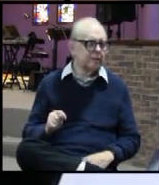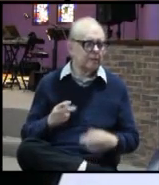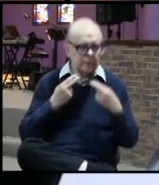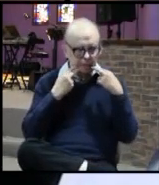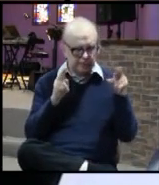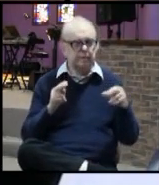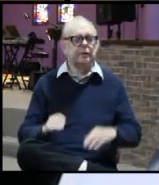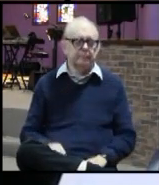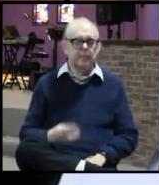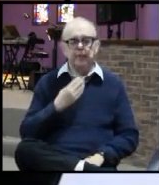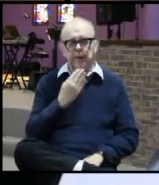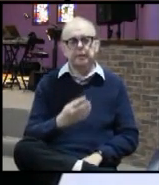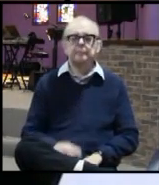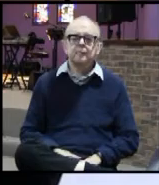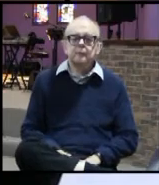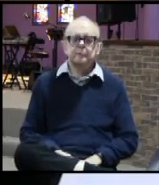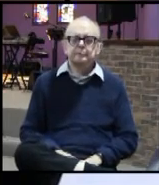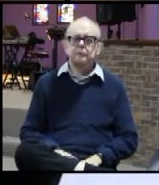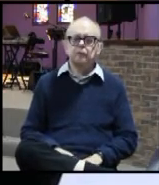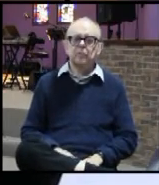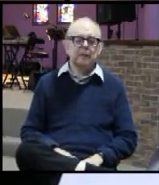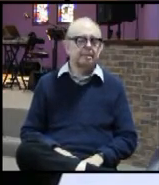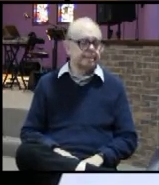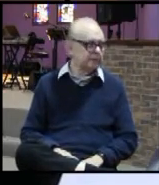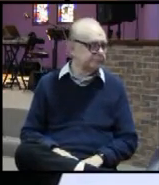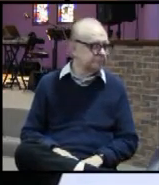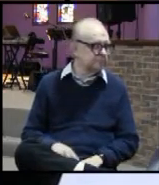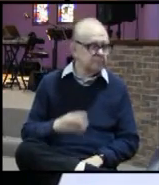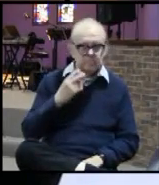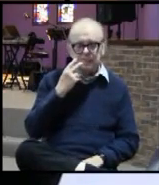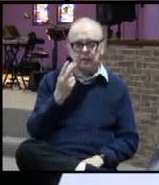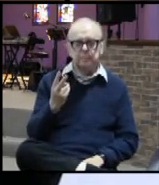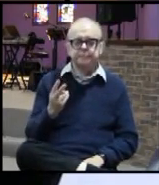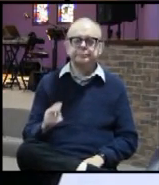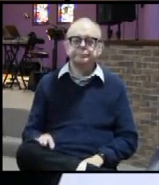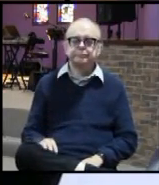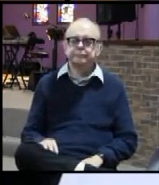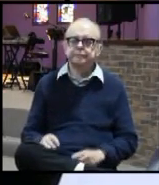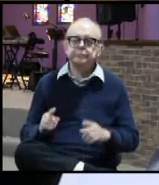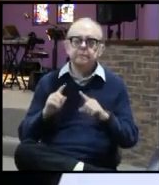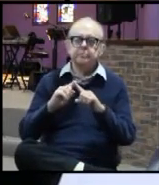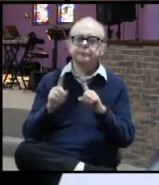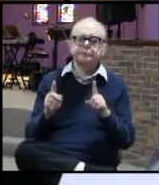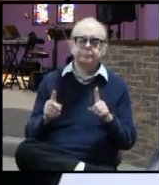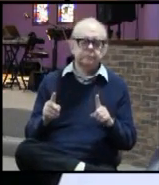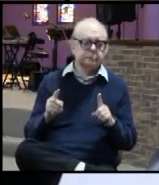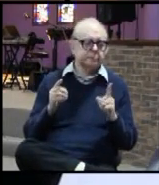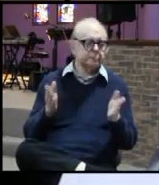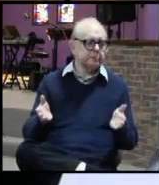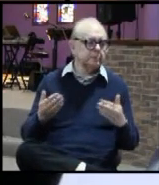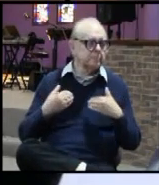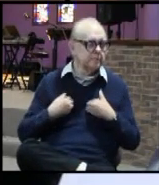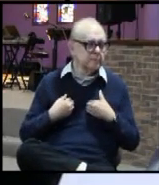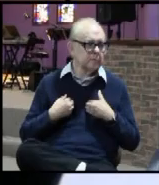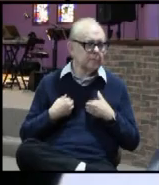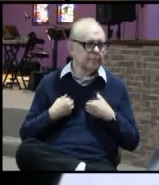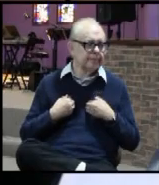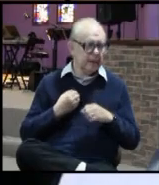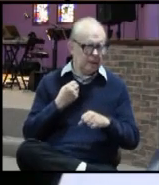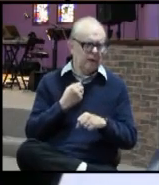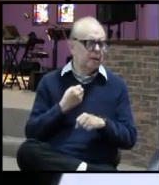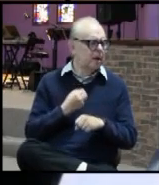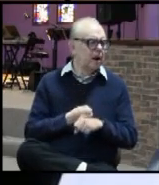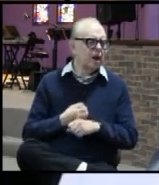God." Okay? So you see just the two differences. But here you have a hardened